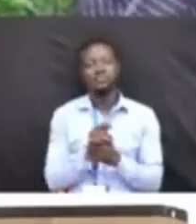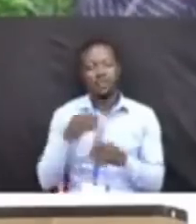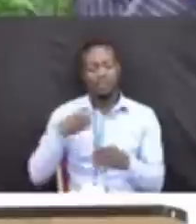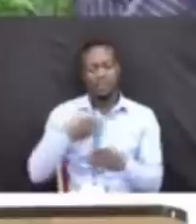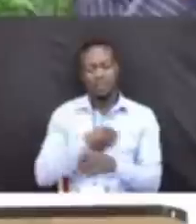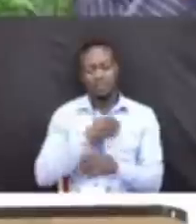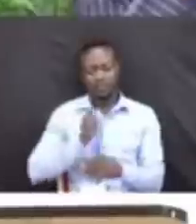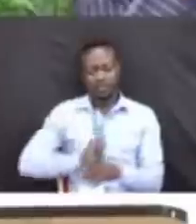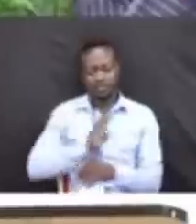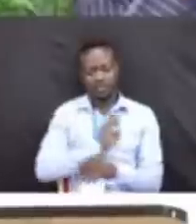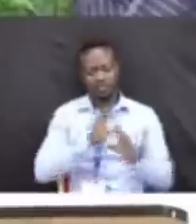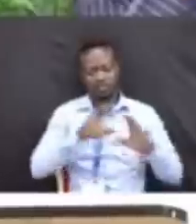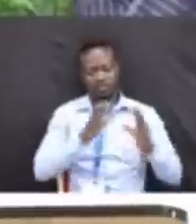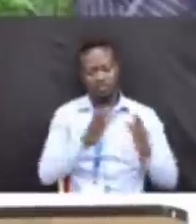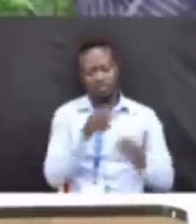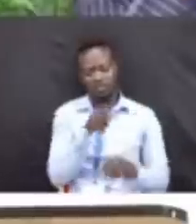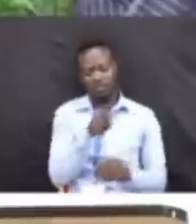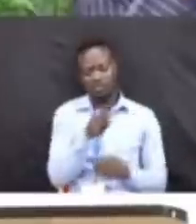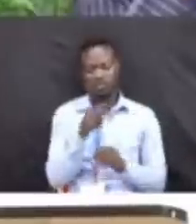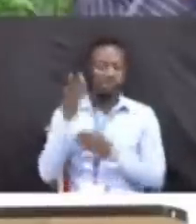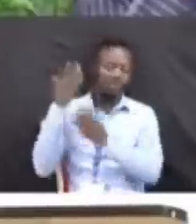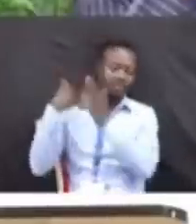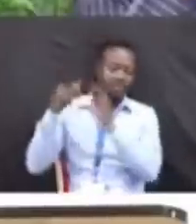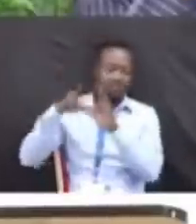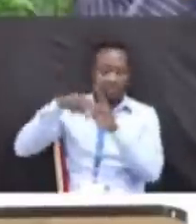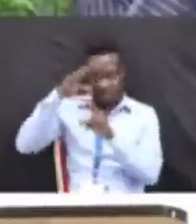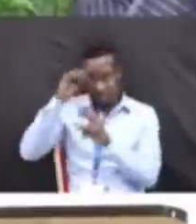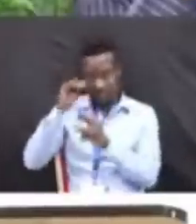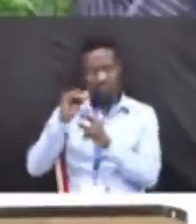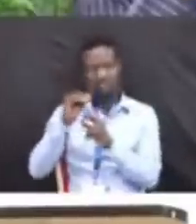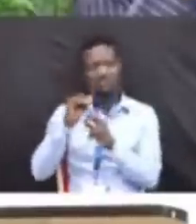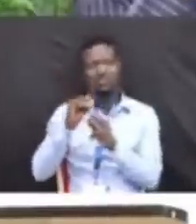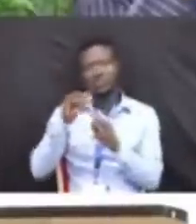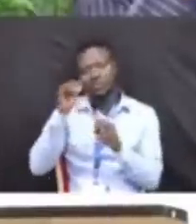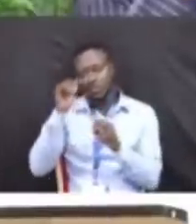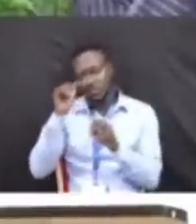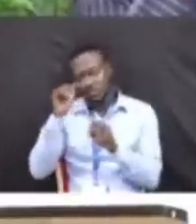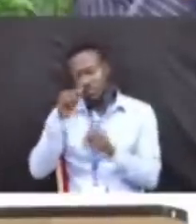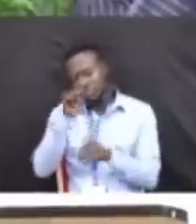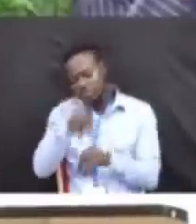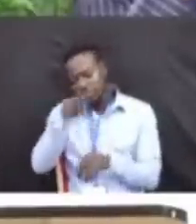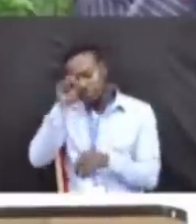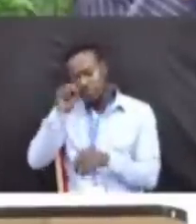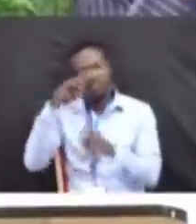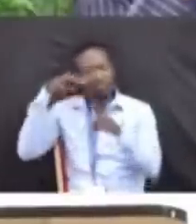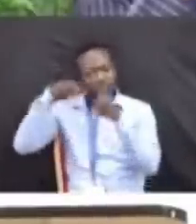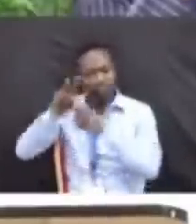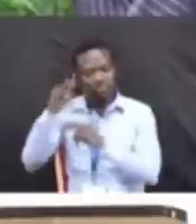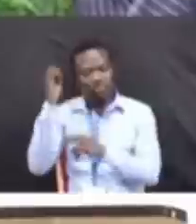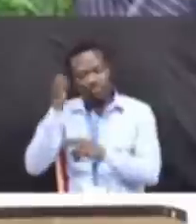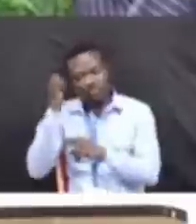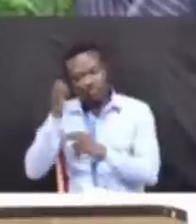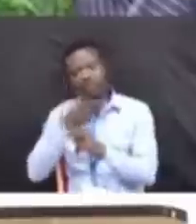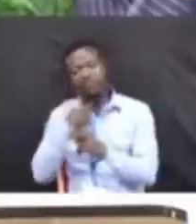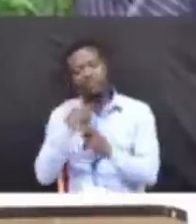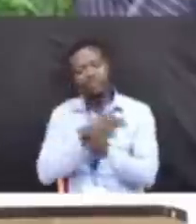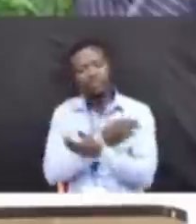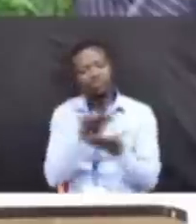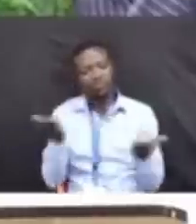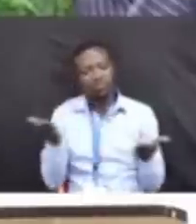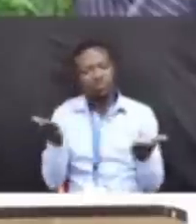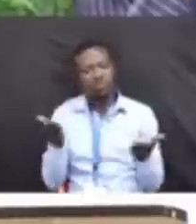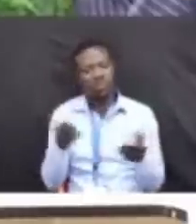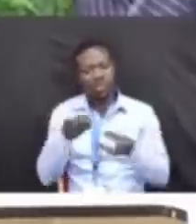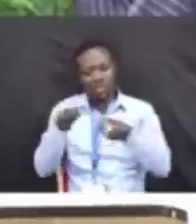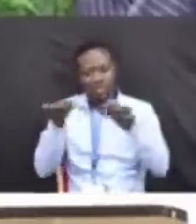Executive Council, former chairman, colleague, apostles, prophets, evangelists, and pastors, directors